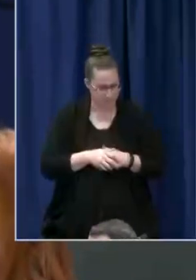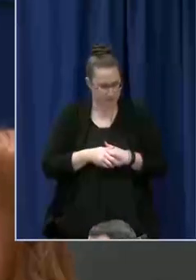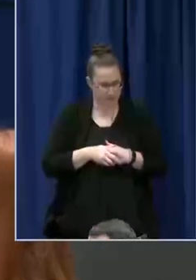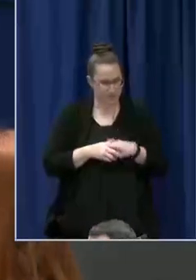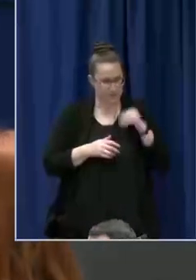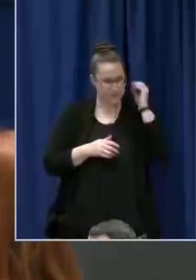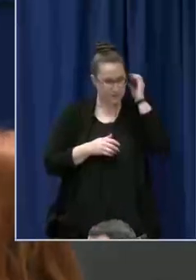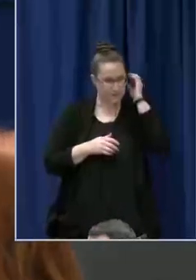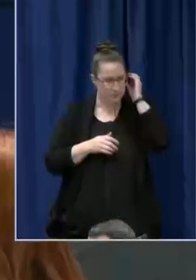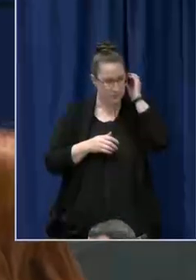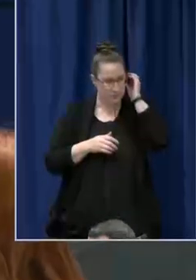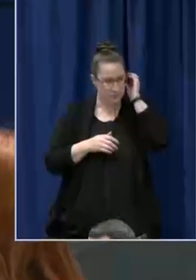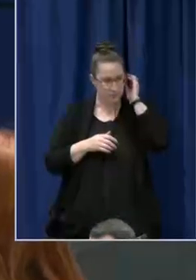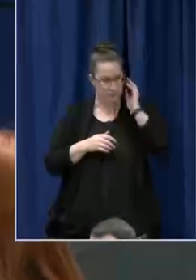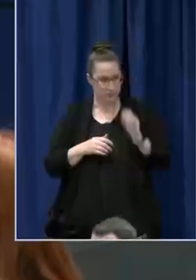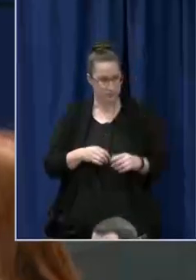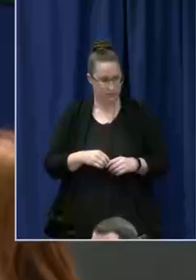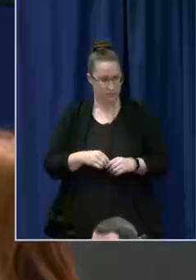and